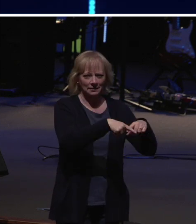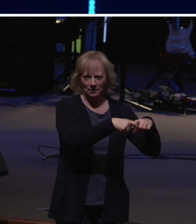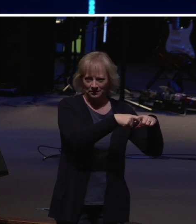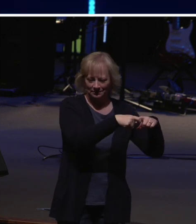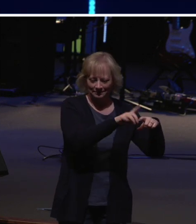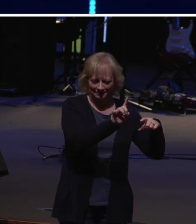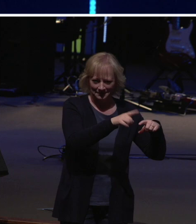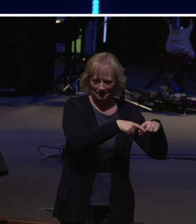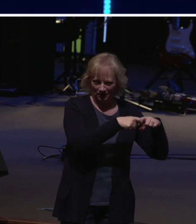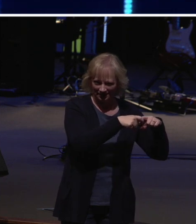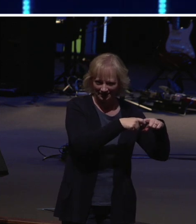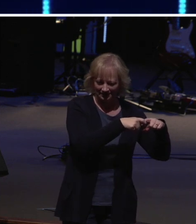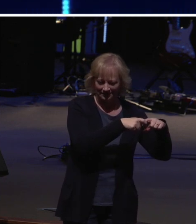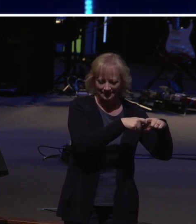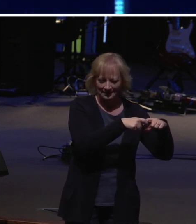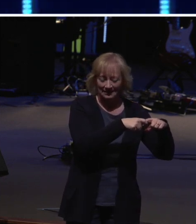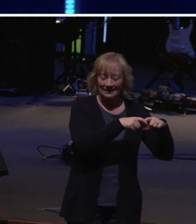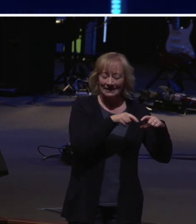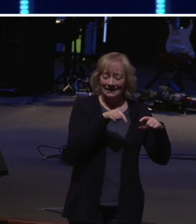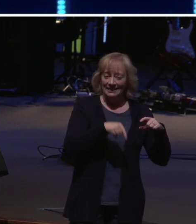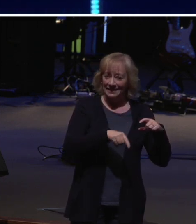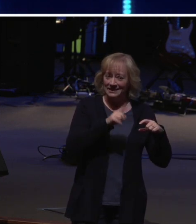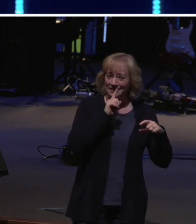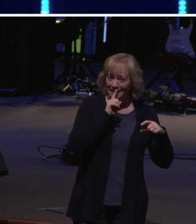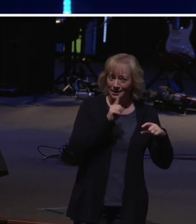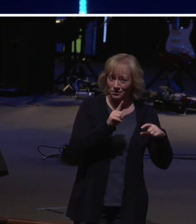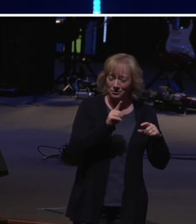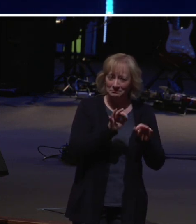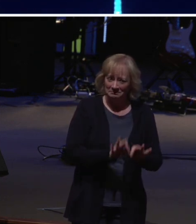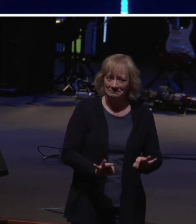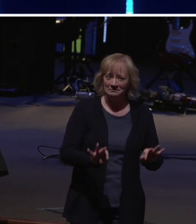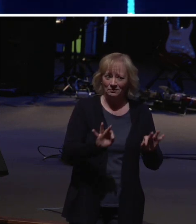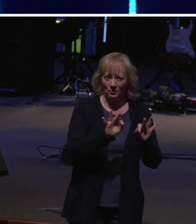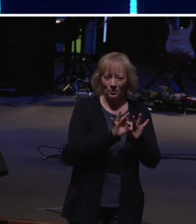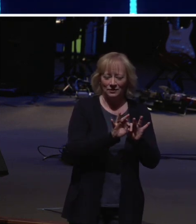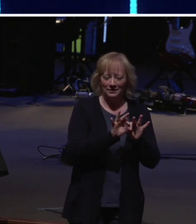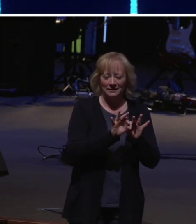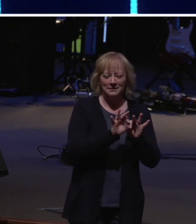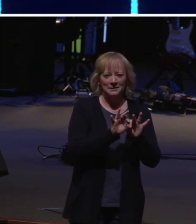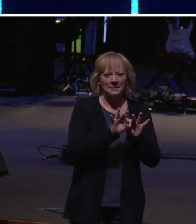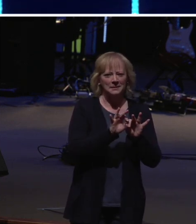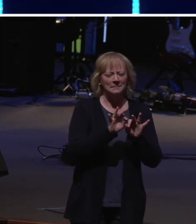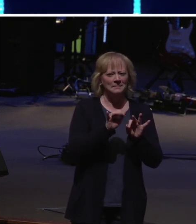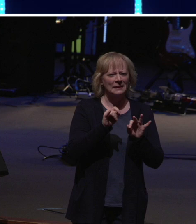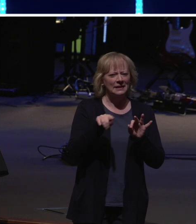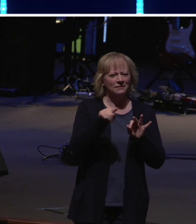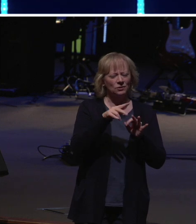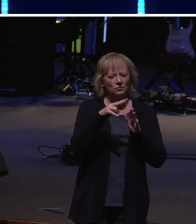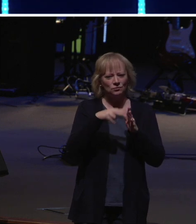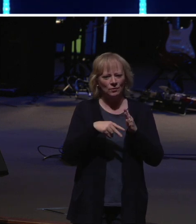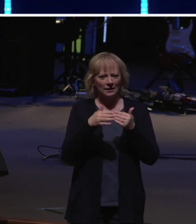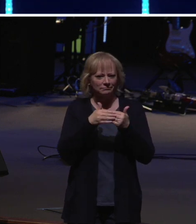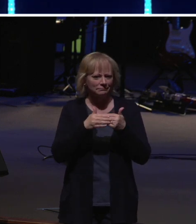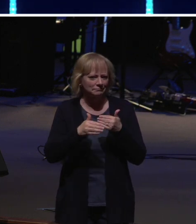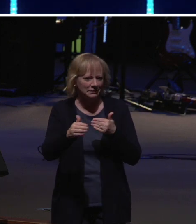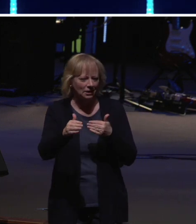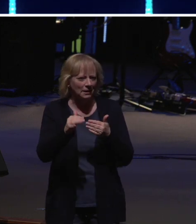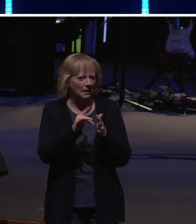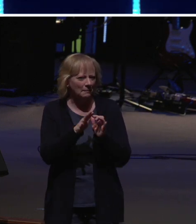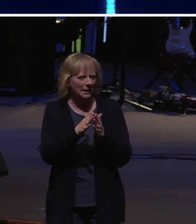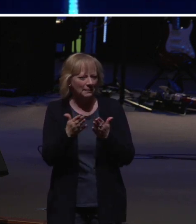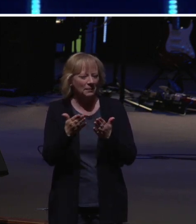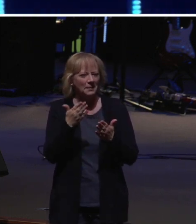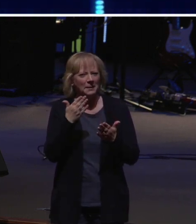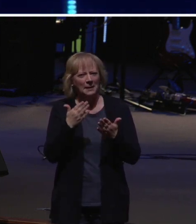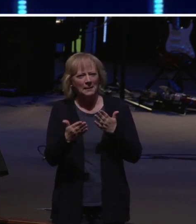there. This is actually pretty big. And if you've read beyond in the Bible, maybe not so much because